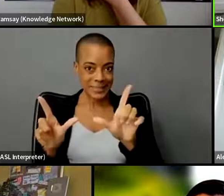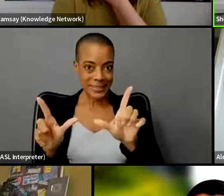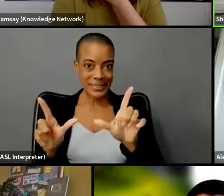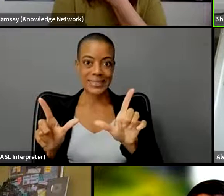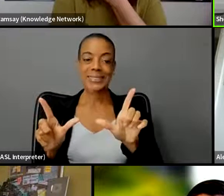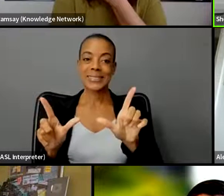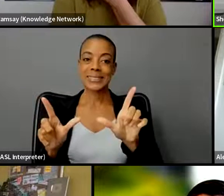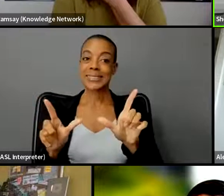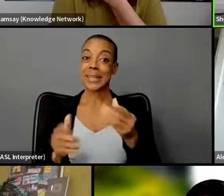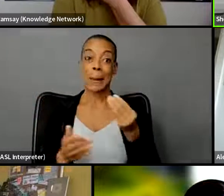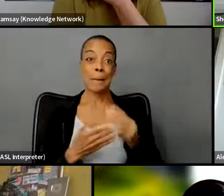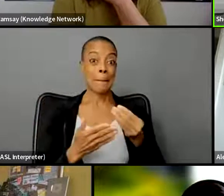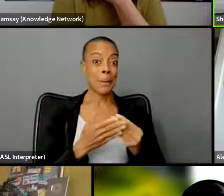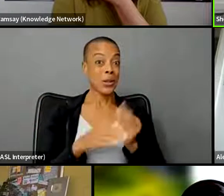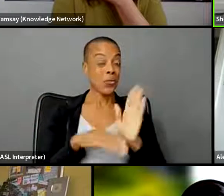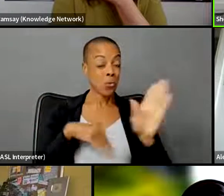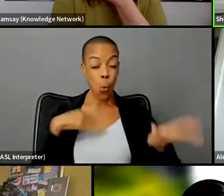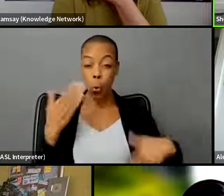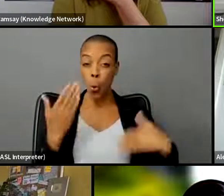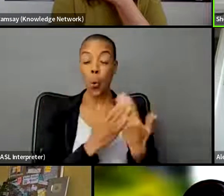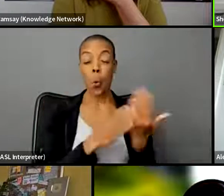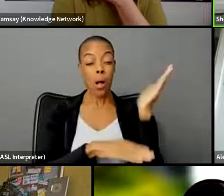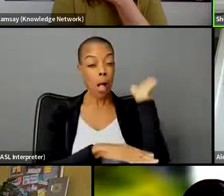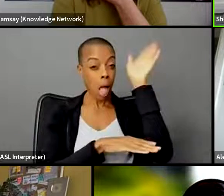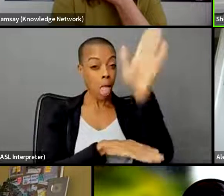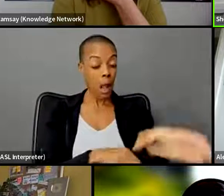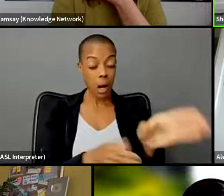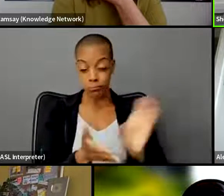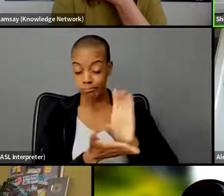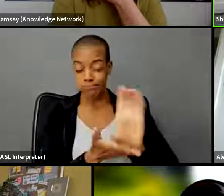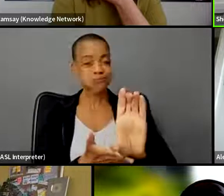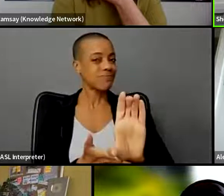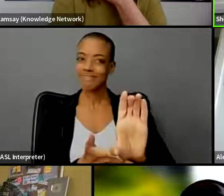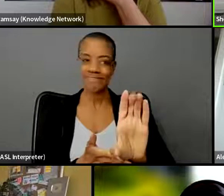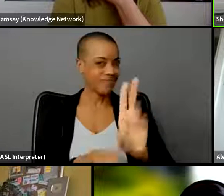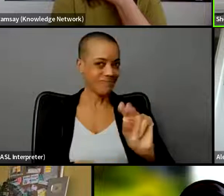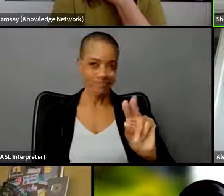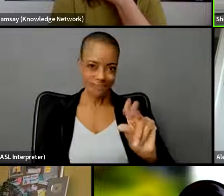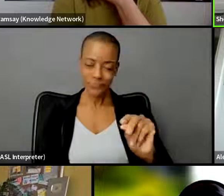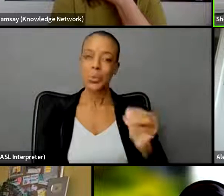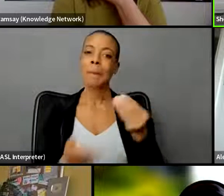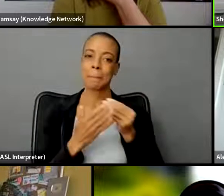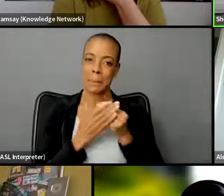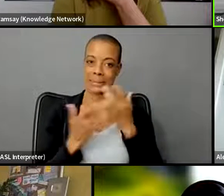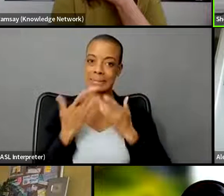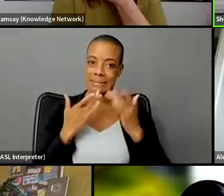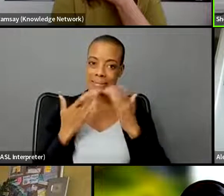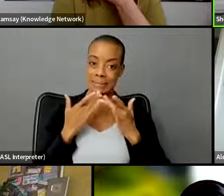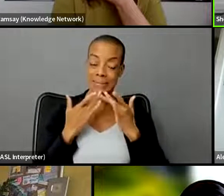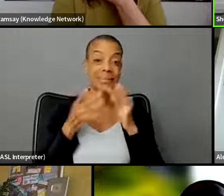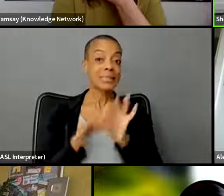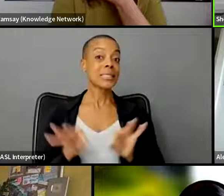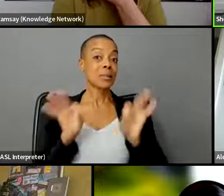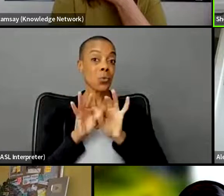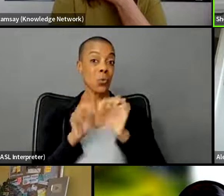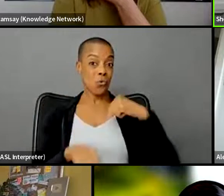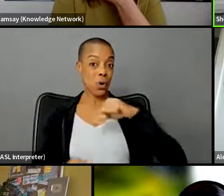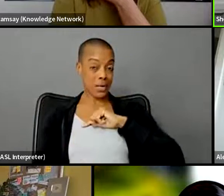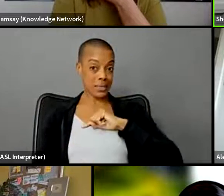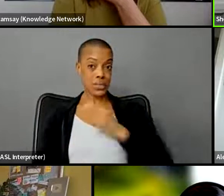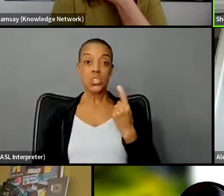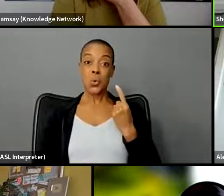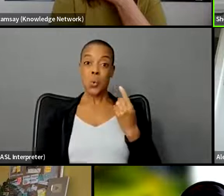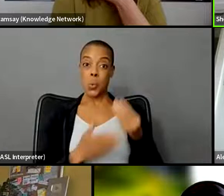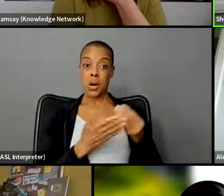funds to fund your entire project. Important to note about Absolutely Canadian, the one budget or the one